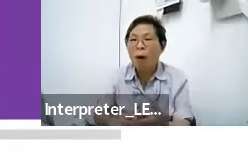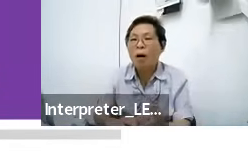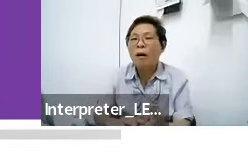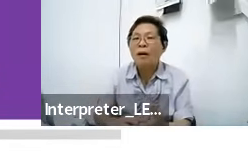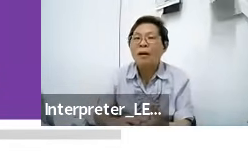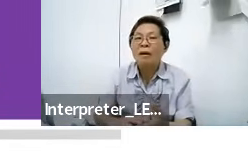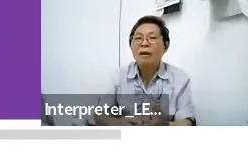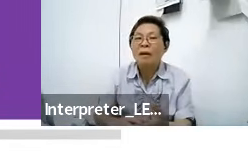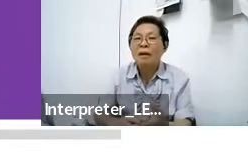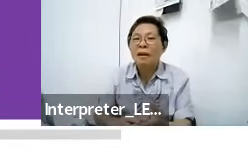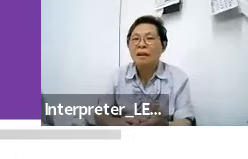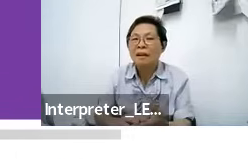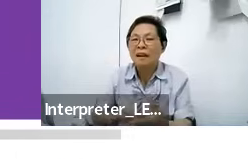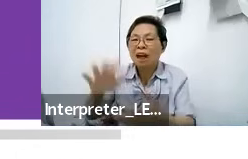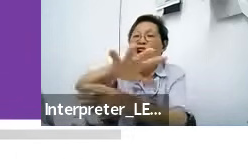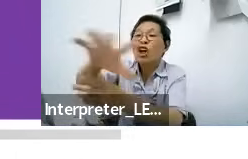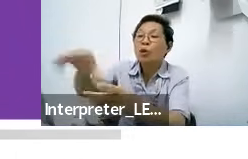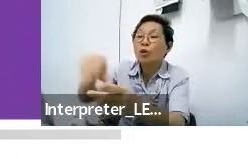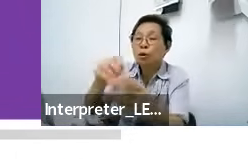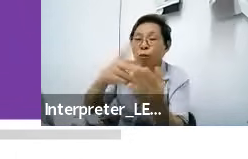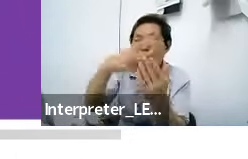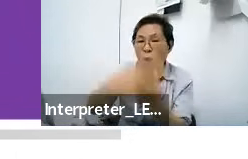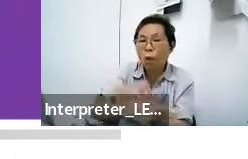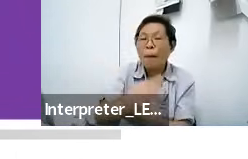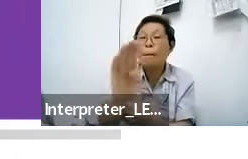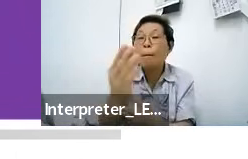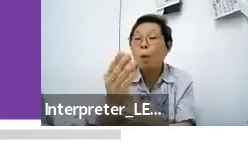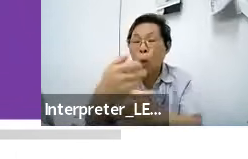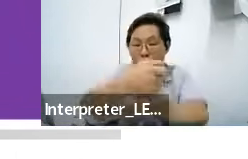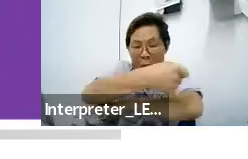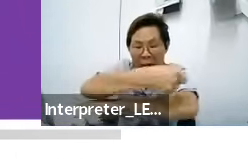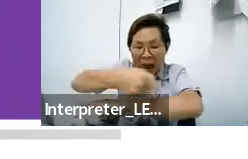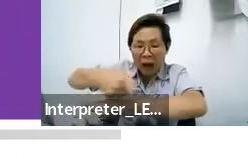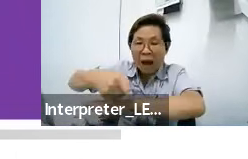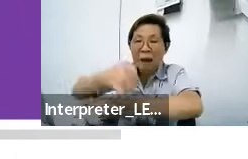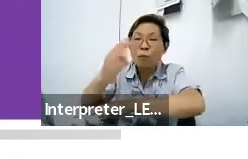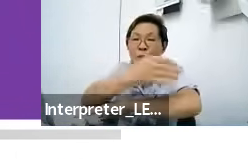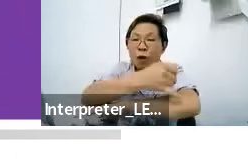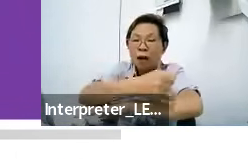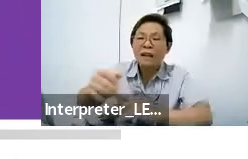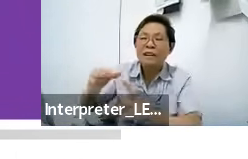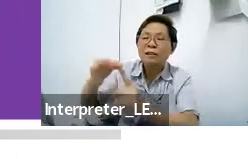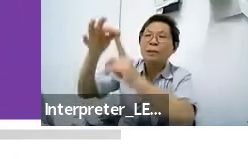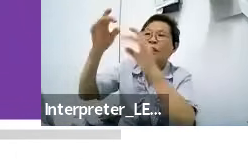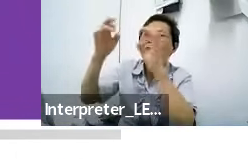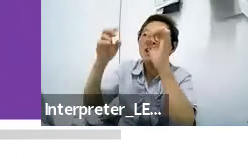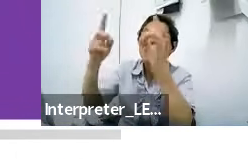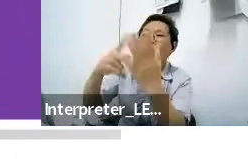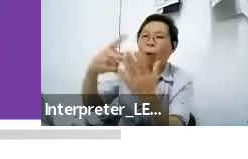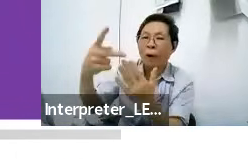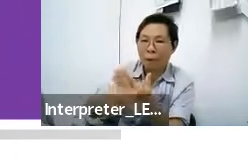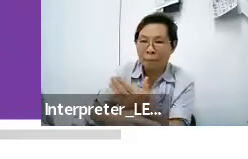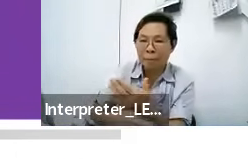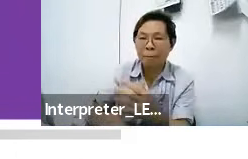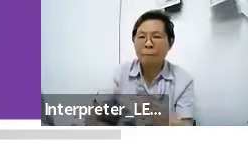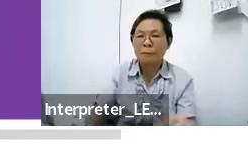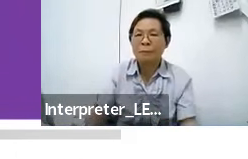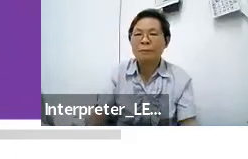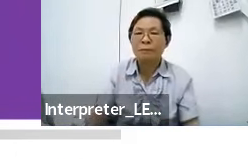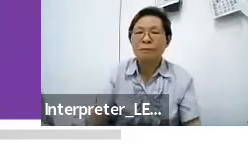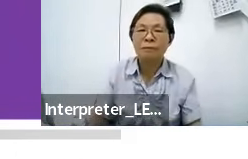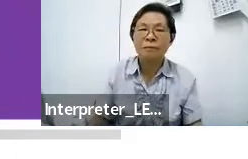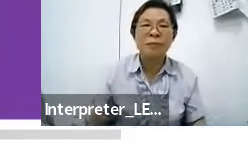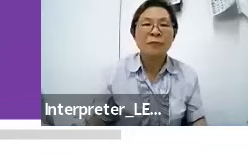inclusion program, and the blue line refers to those who are currently in the special education program. So if